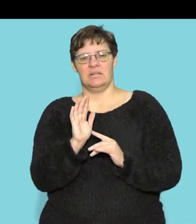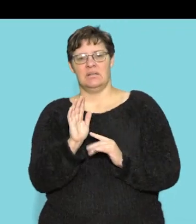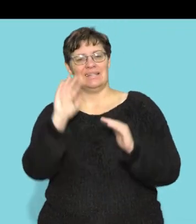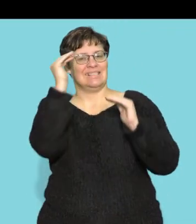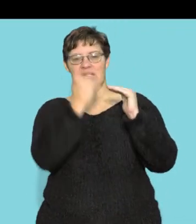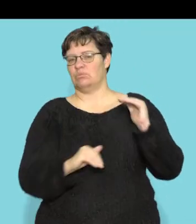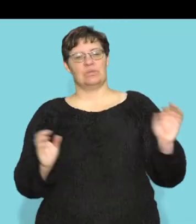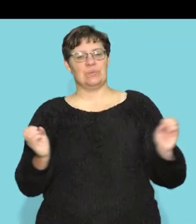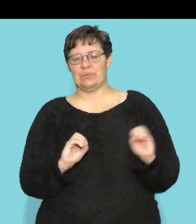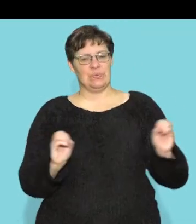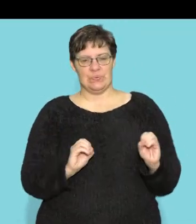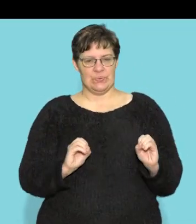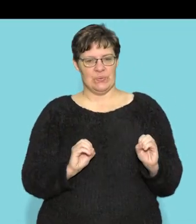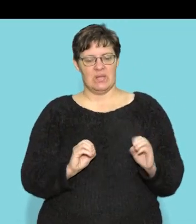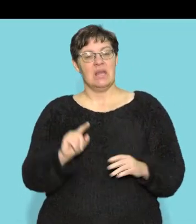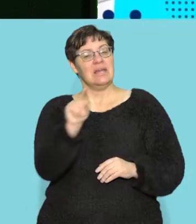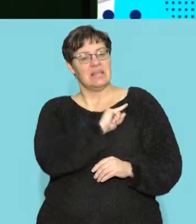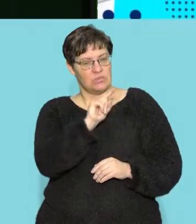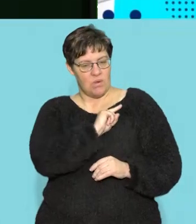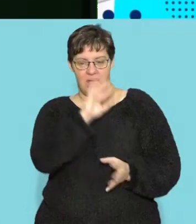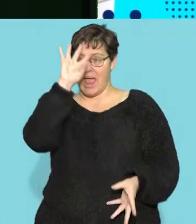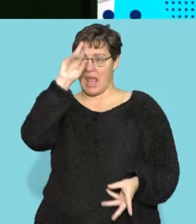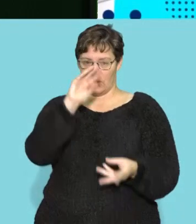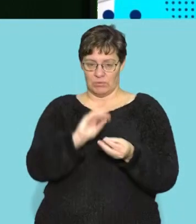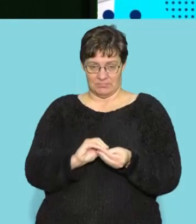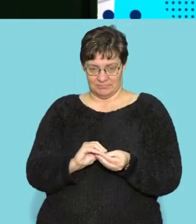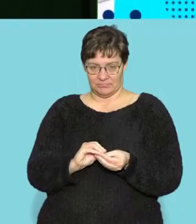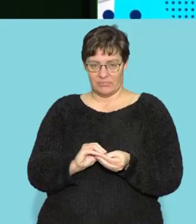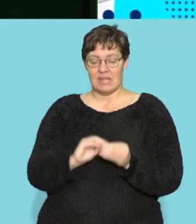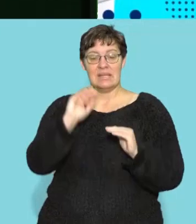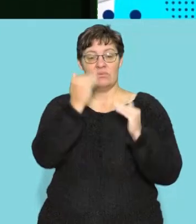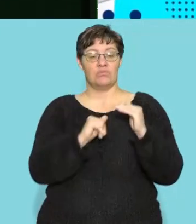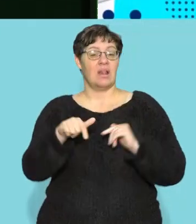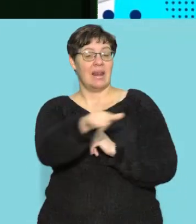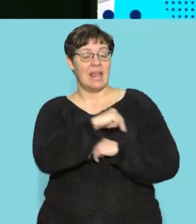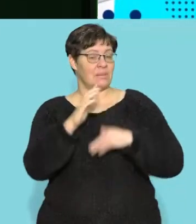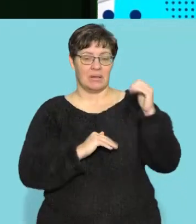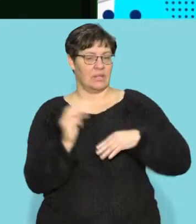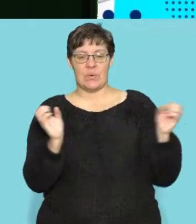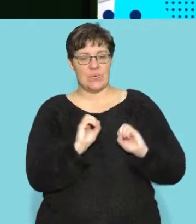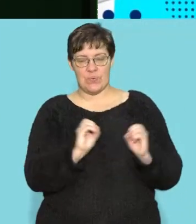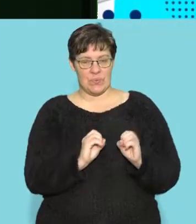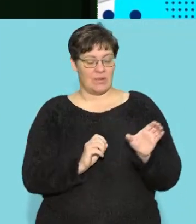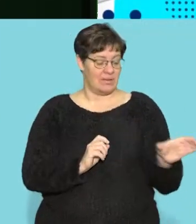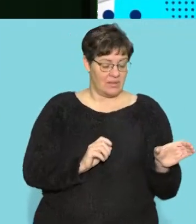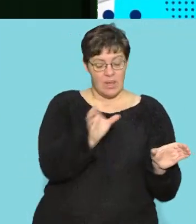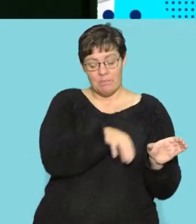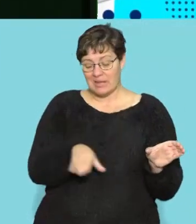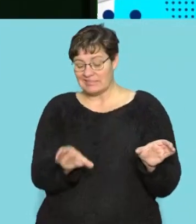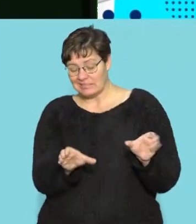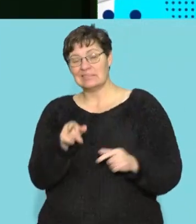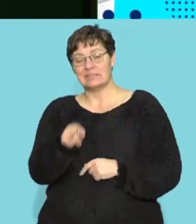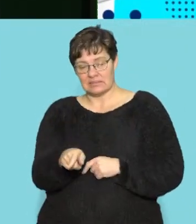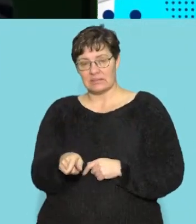not depreciate. Therefore, there's no accumulated depreciation for land and buildings, but obviously it's the